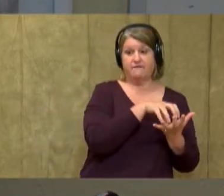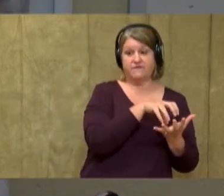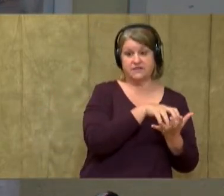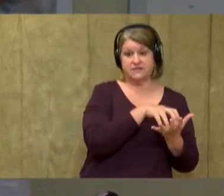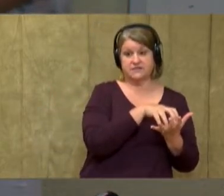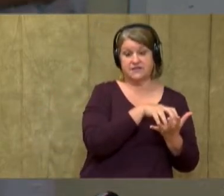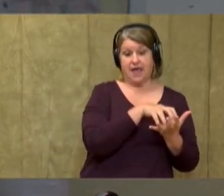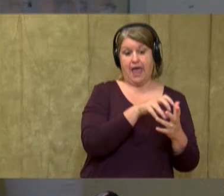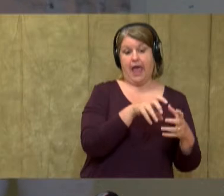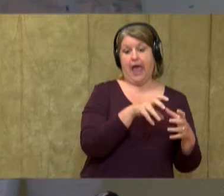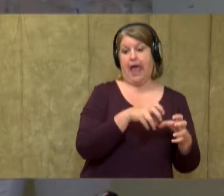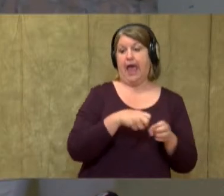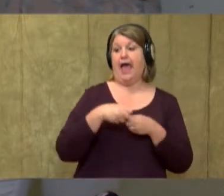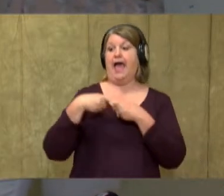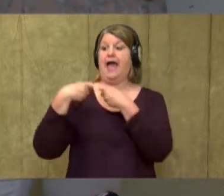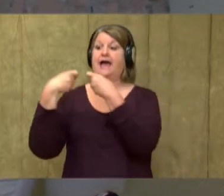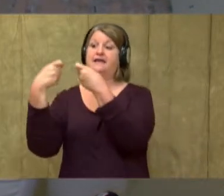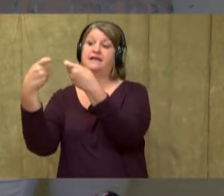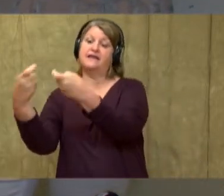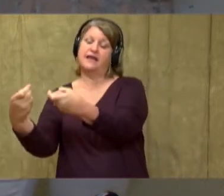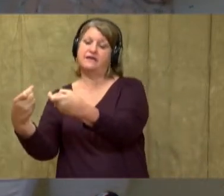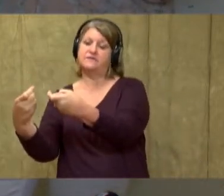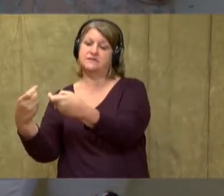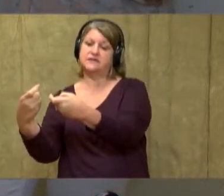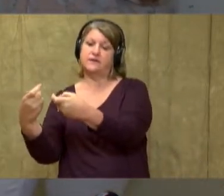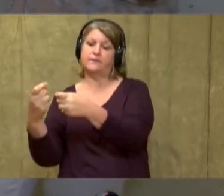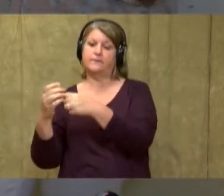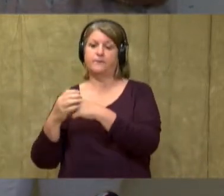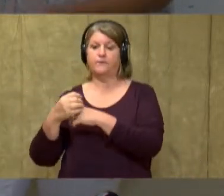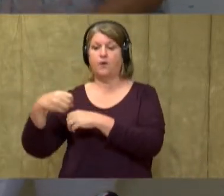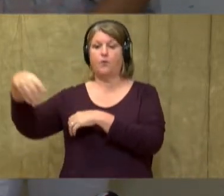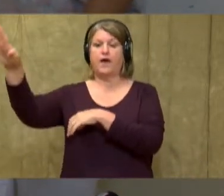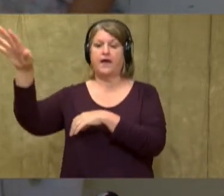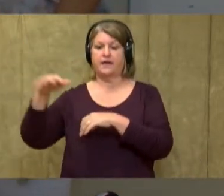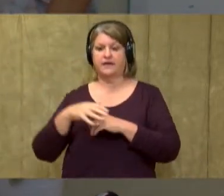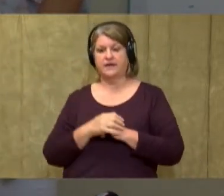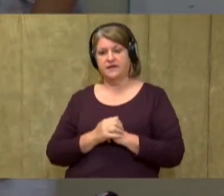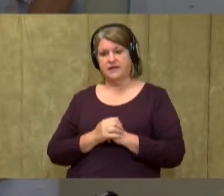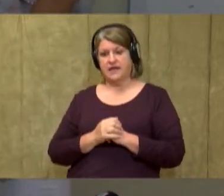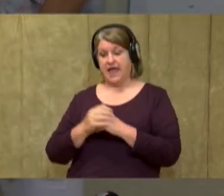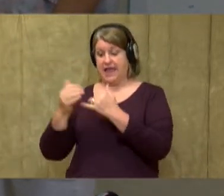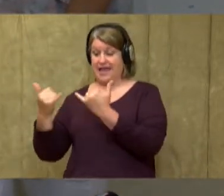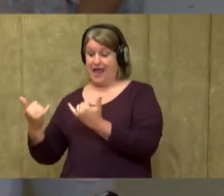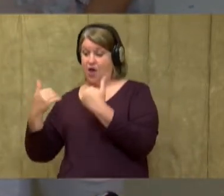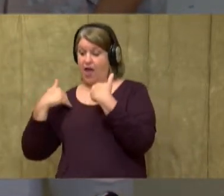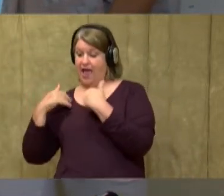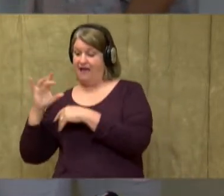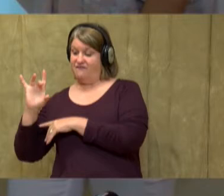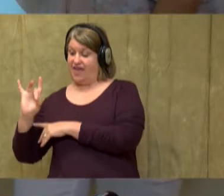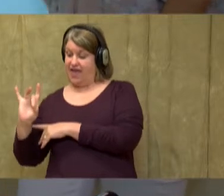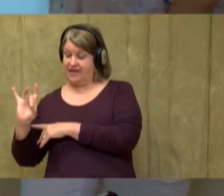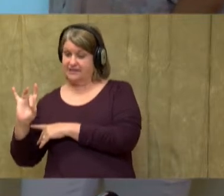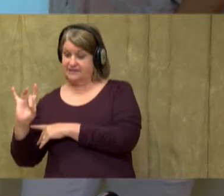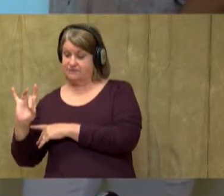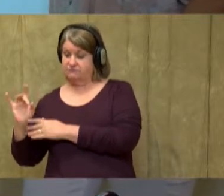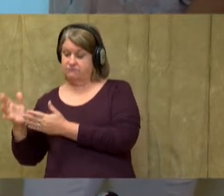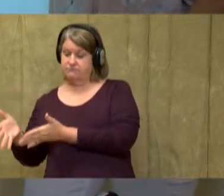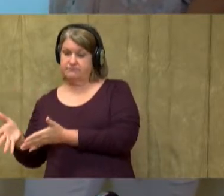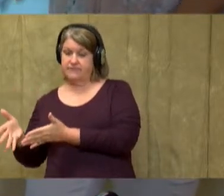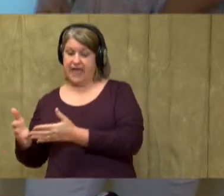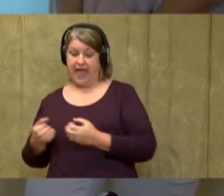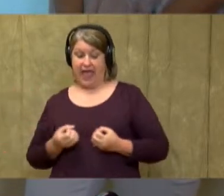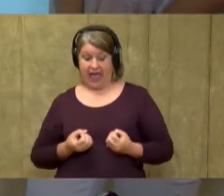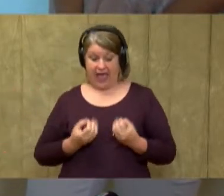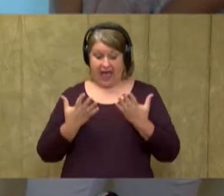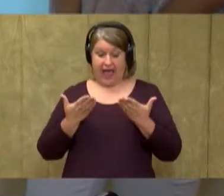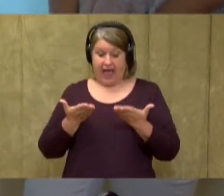gave some away, so I'm not getting some, I'm giving some away, and now I have 8. How many did I give